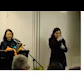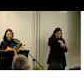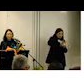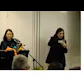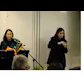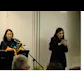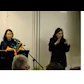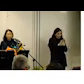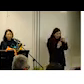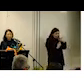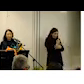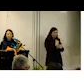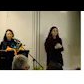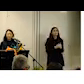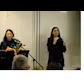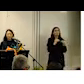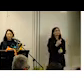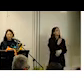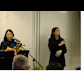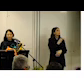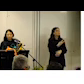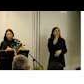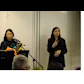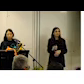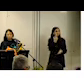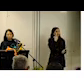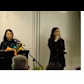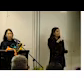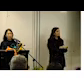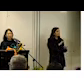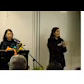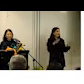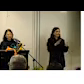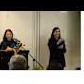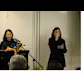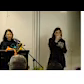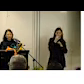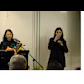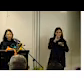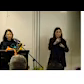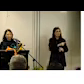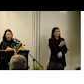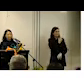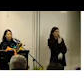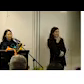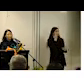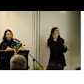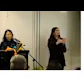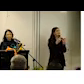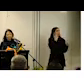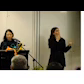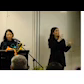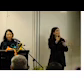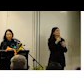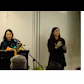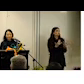drug resistance. So in 2022, our research identified a novel cause of treatment-resistant epilepsy. So today I will present our